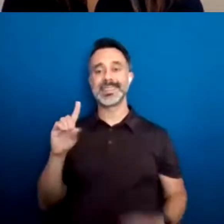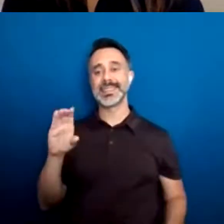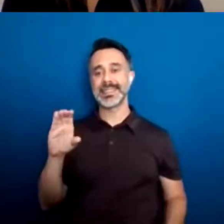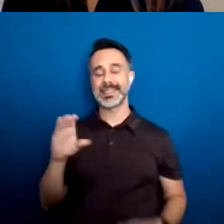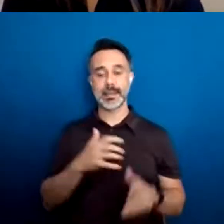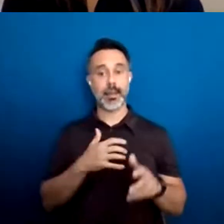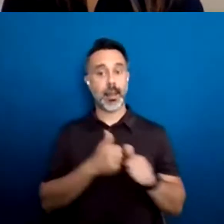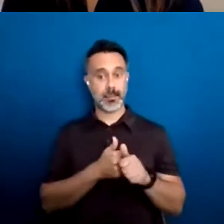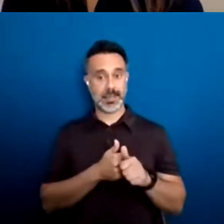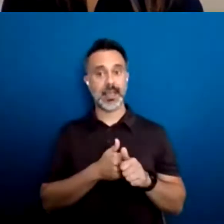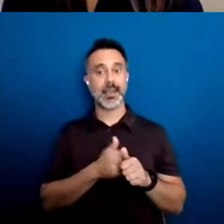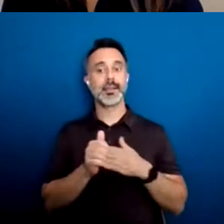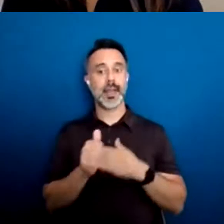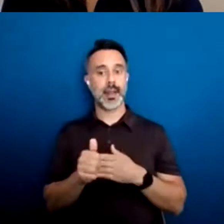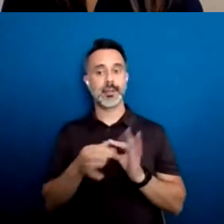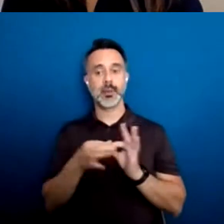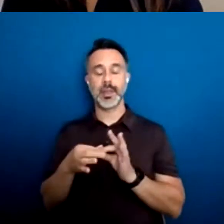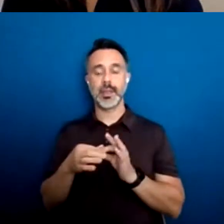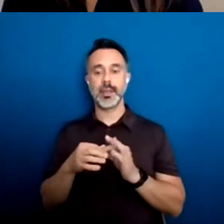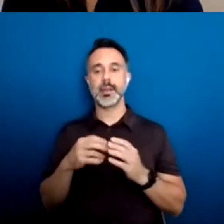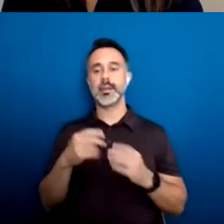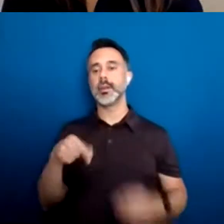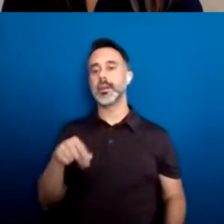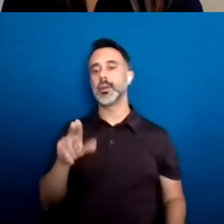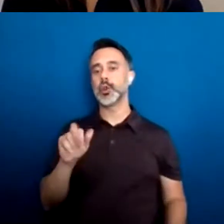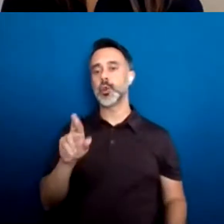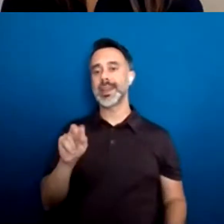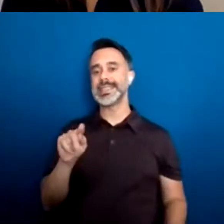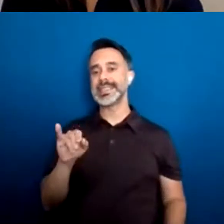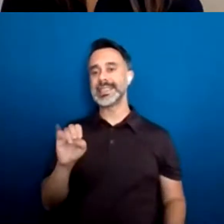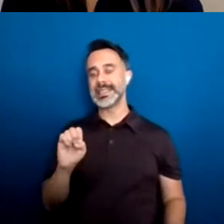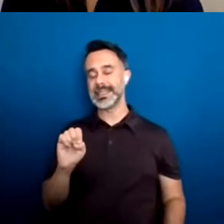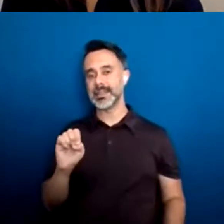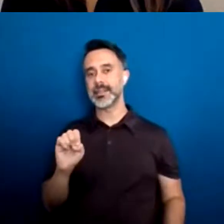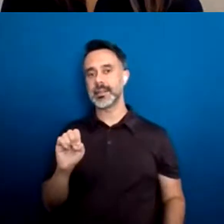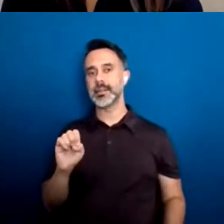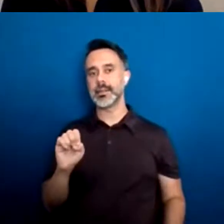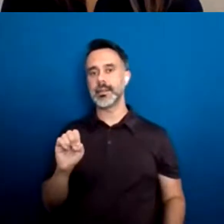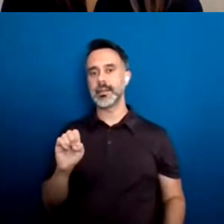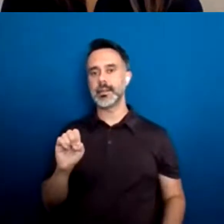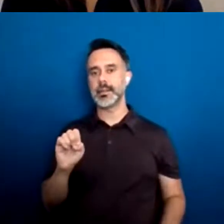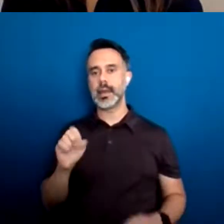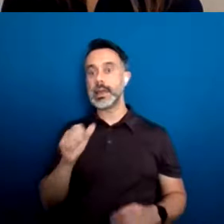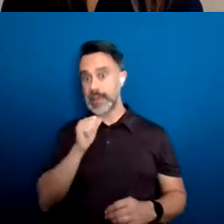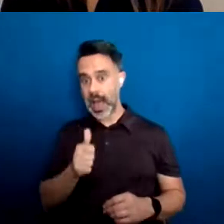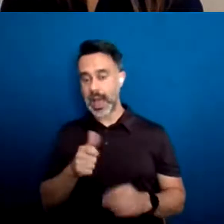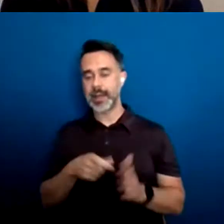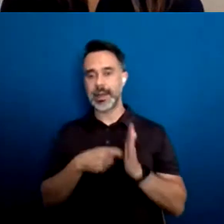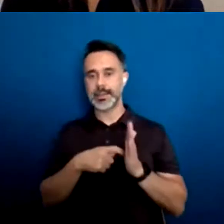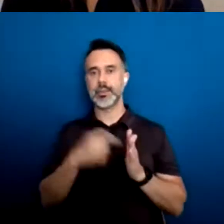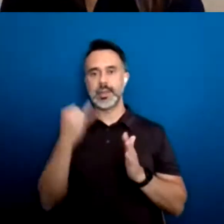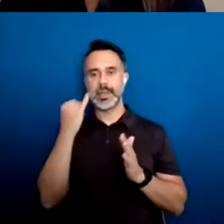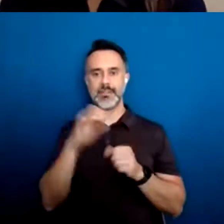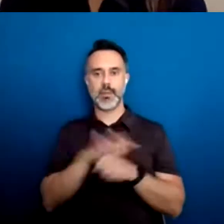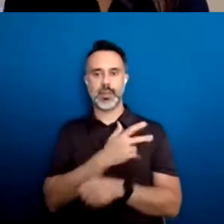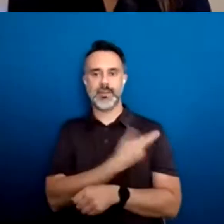guidance with regards to quarantine requirements for quarantine not being necessary for individuals who were fully vaccinated,